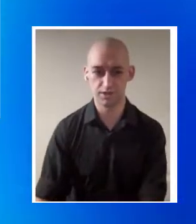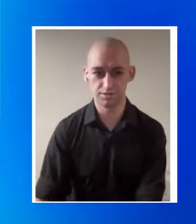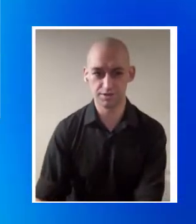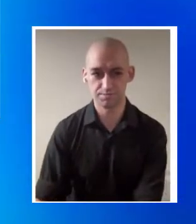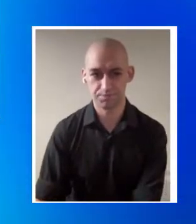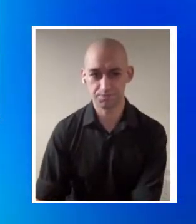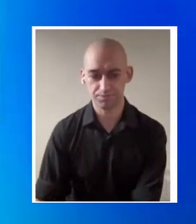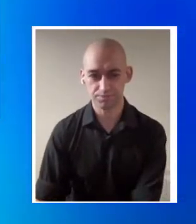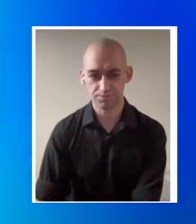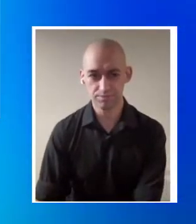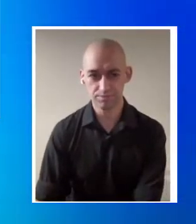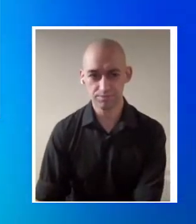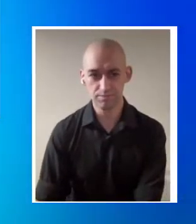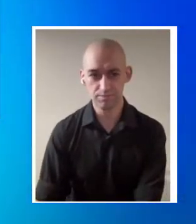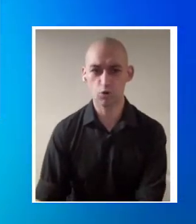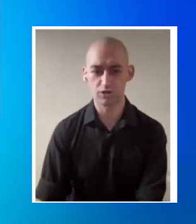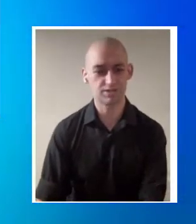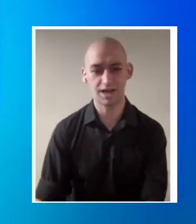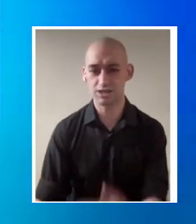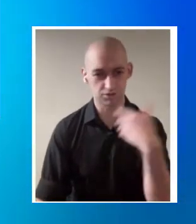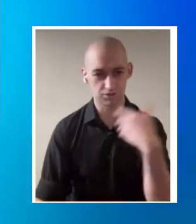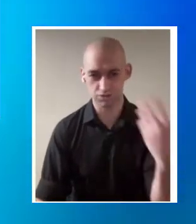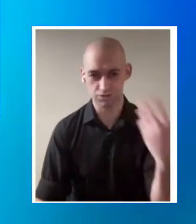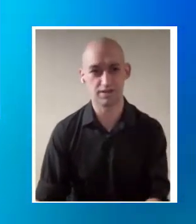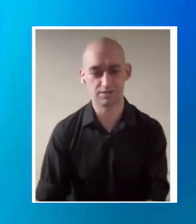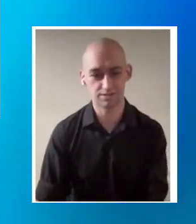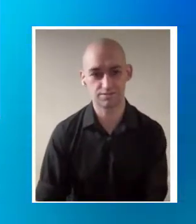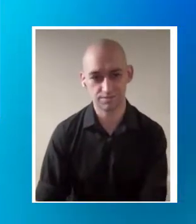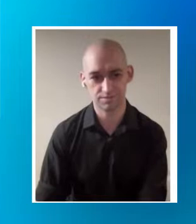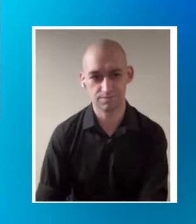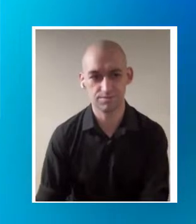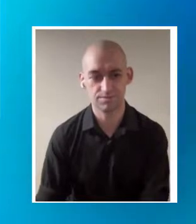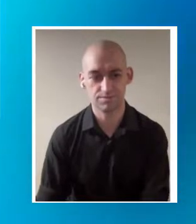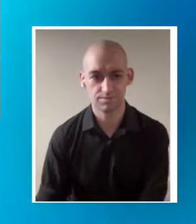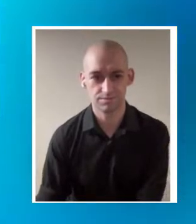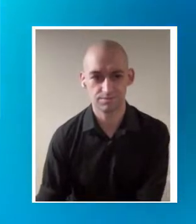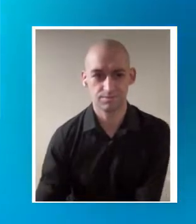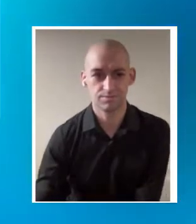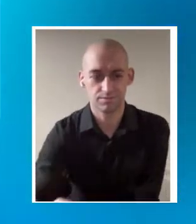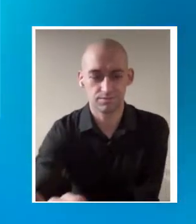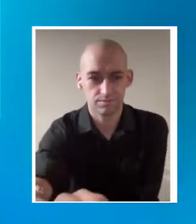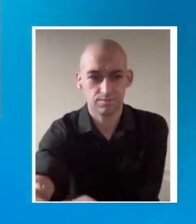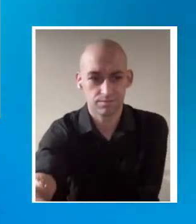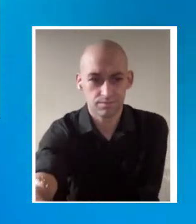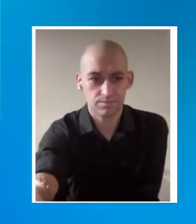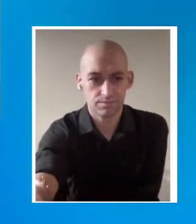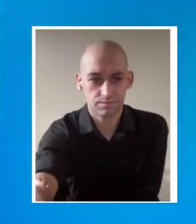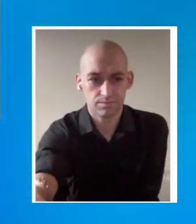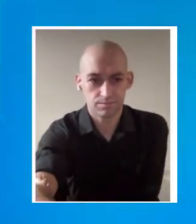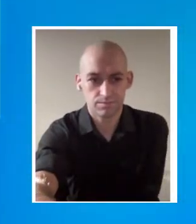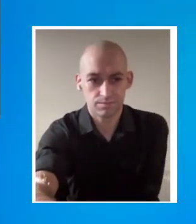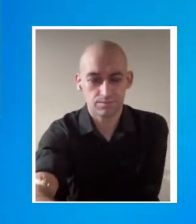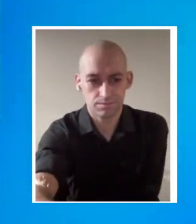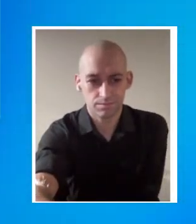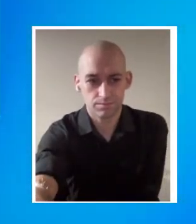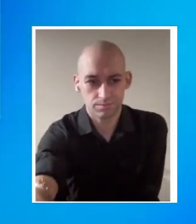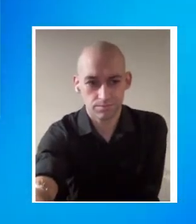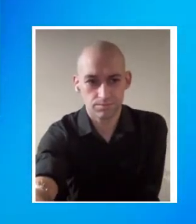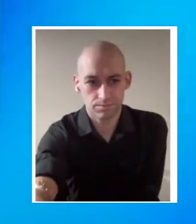really easily. Well, then let me. It's natural. Is it reasonable enough, instead of saying something